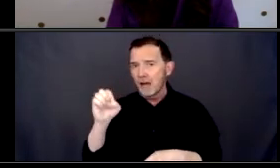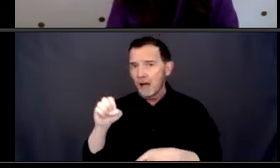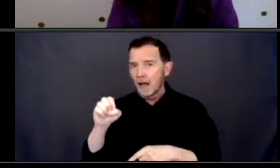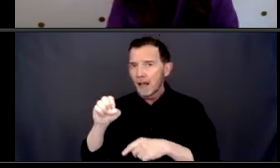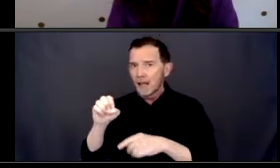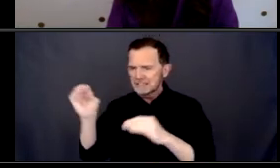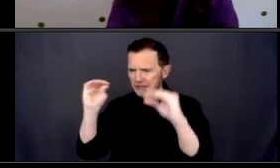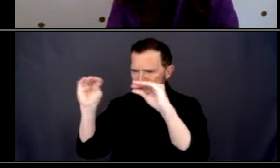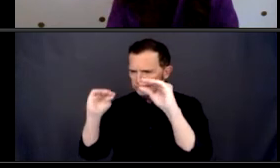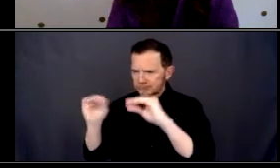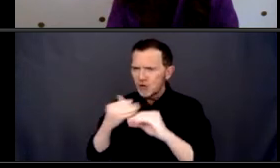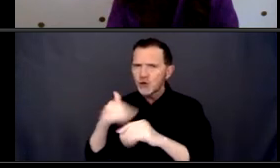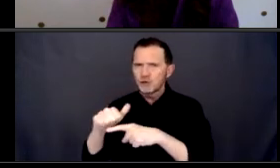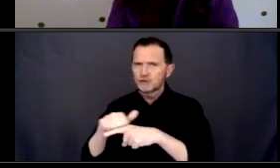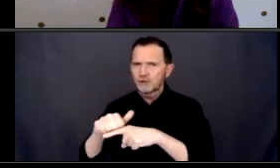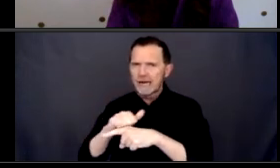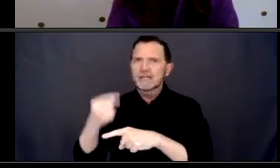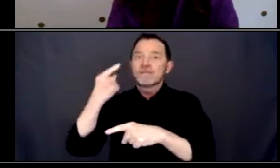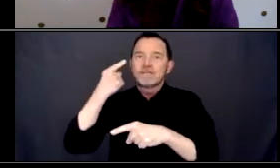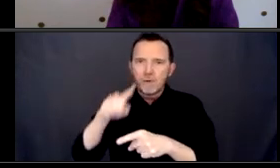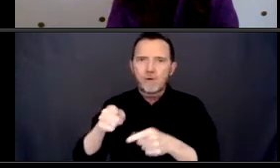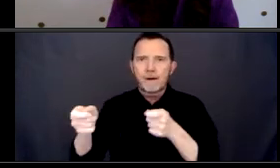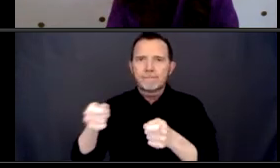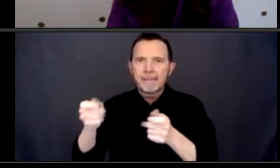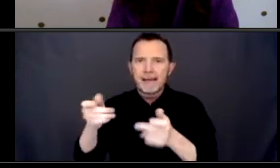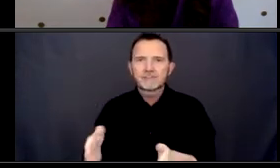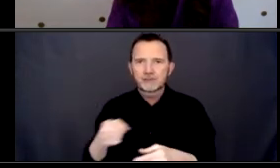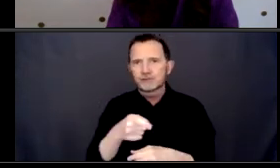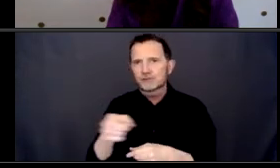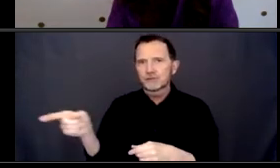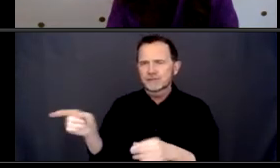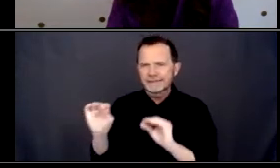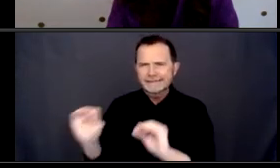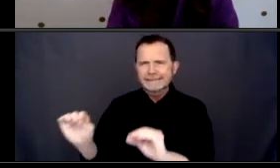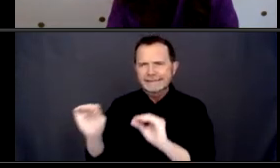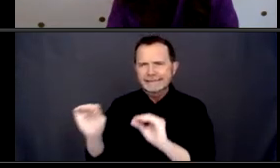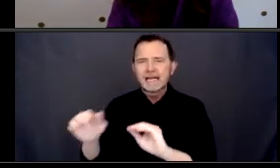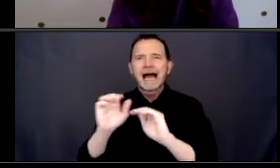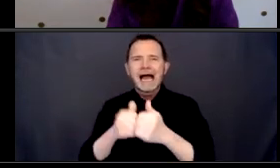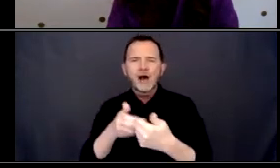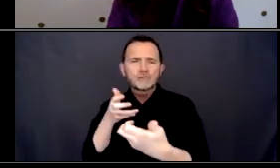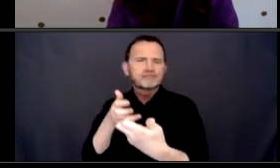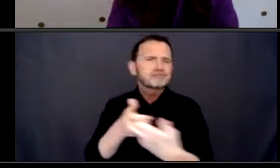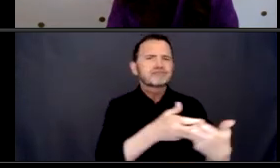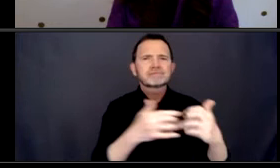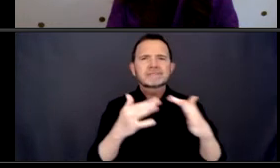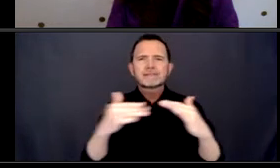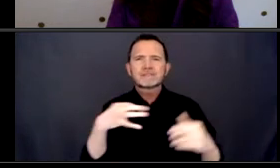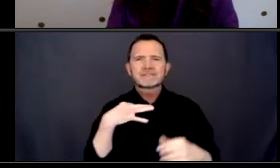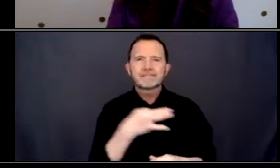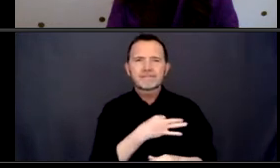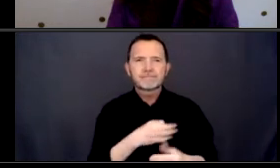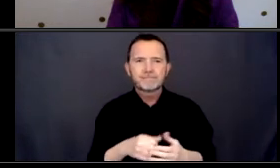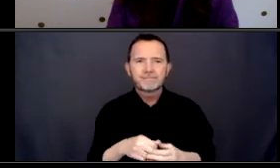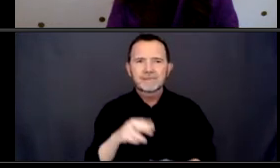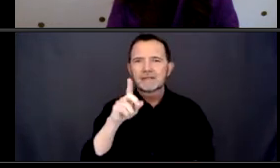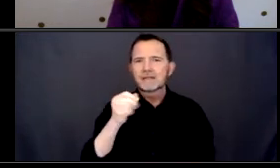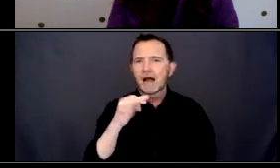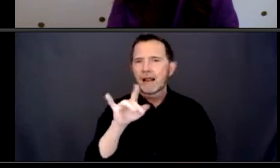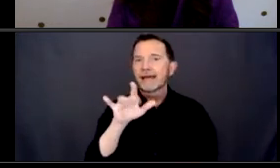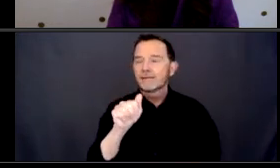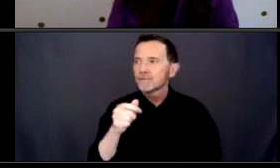which hopefully will make this a more inclusive place to work as well. I'm so glad you brought up management training for managers, because